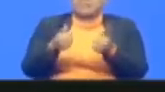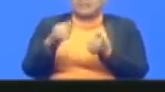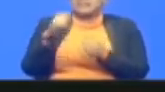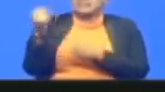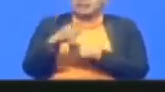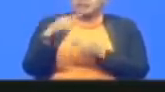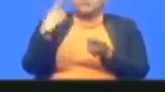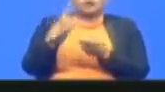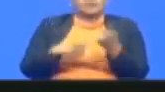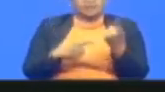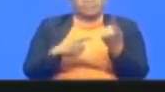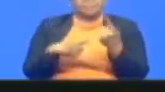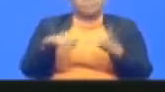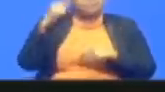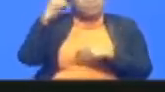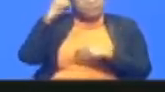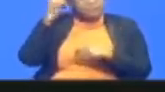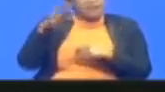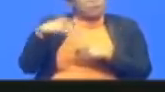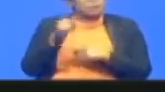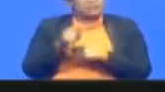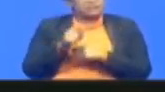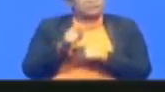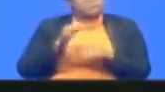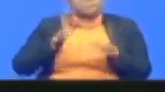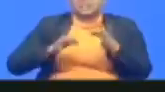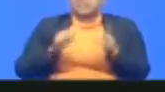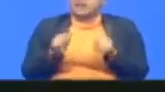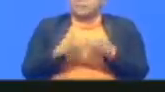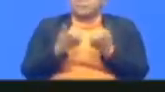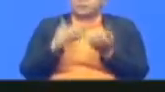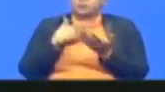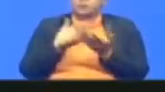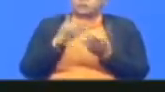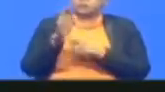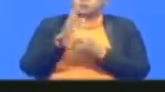year. And think about this. If you were to spend 30 million